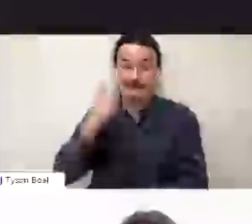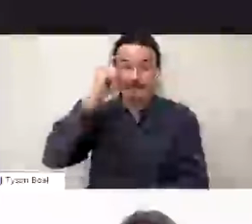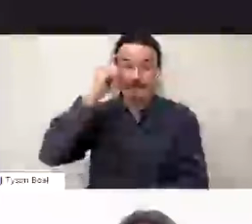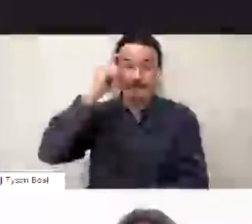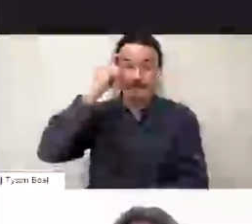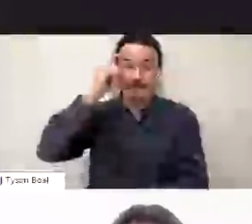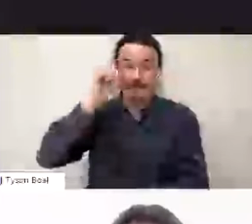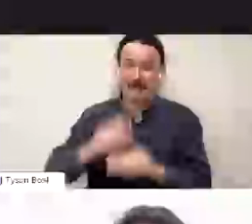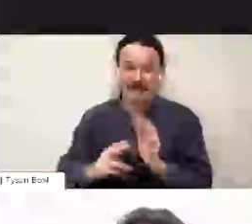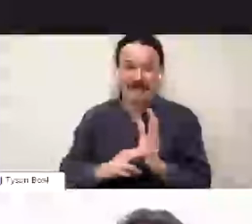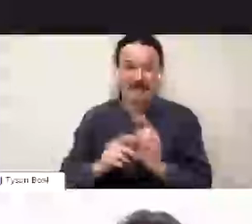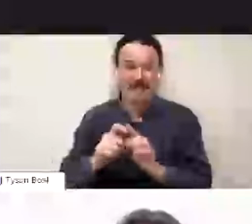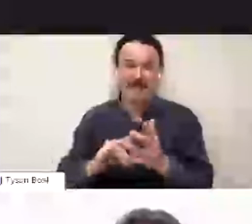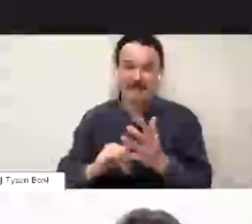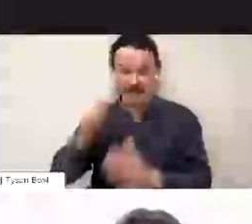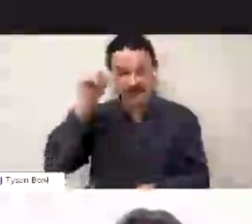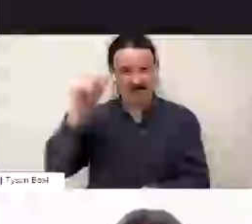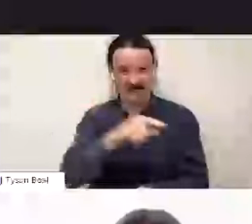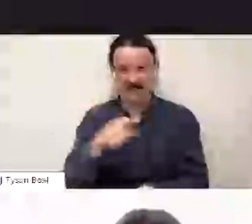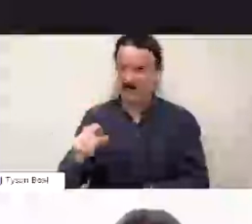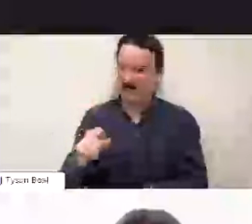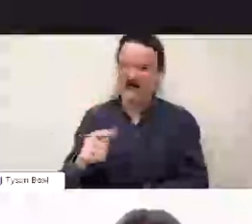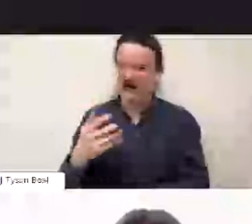with many frustrations with the